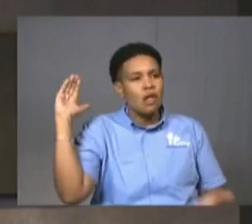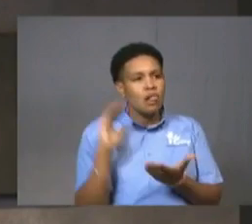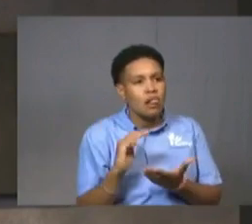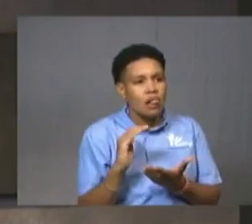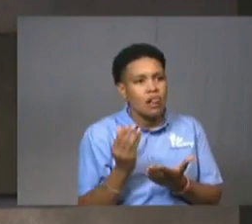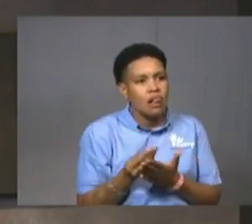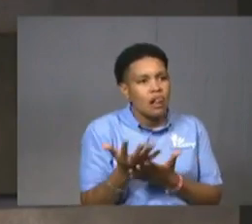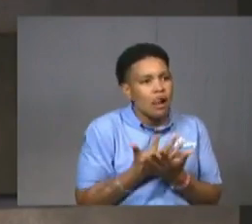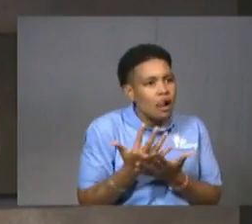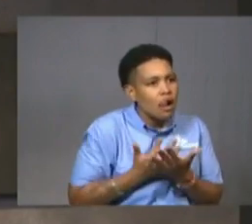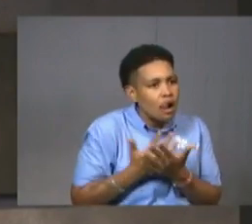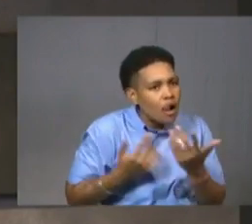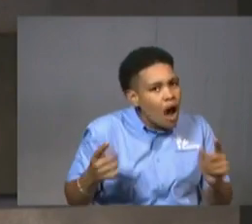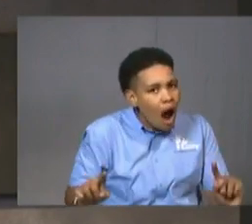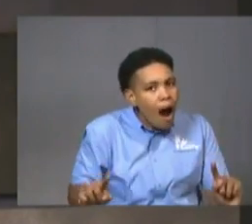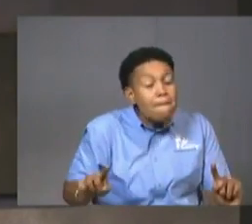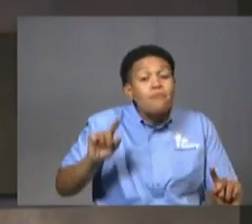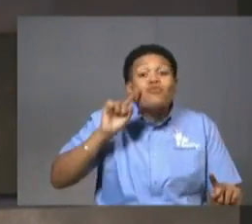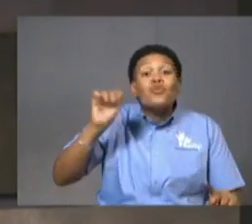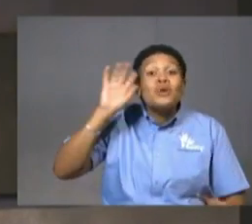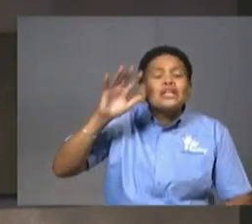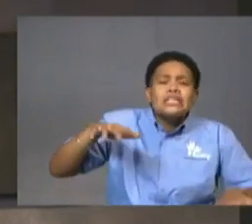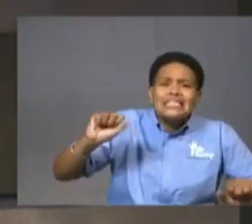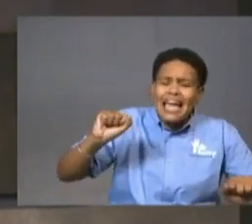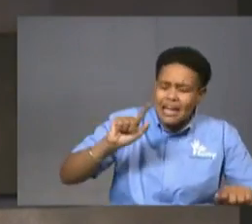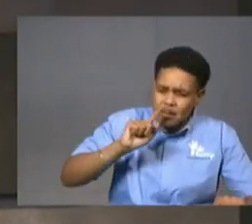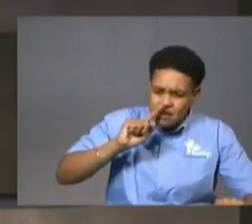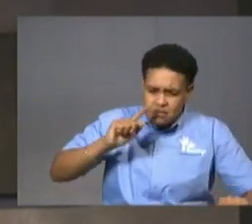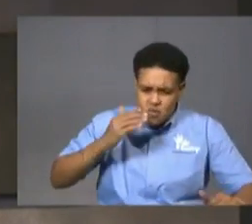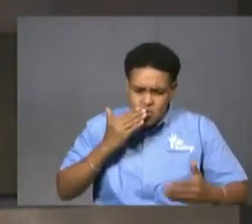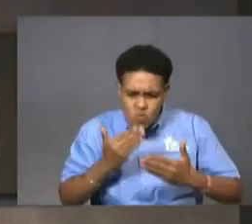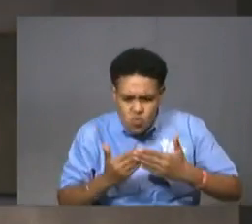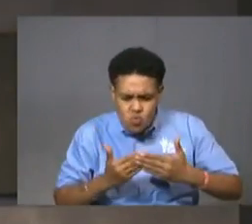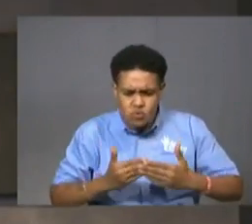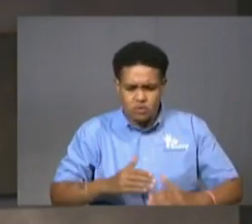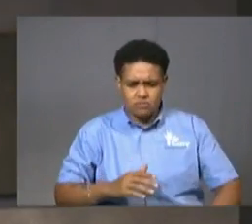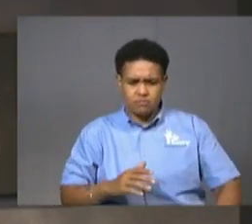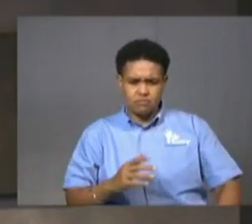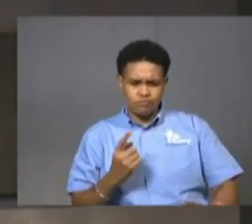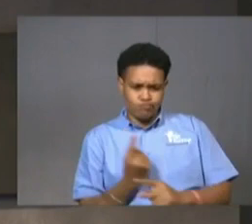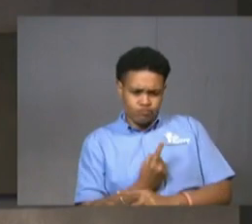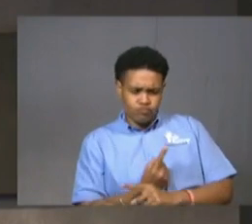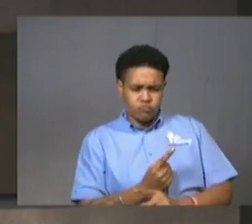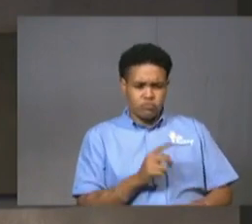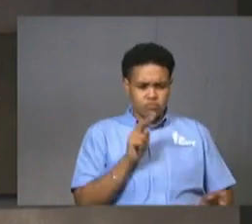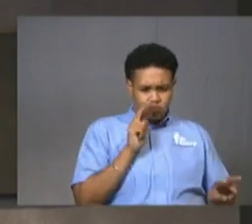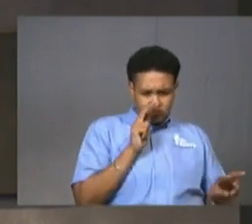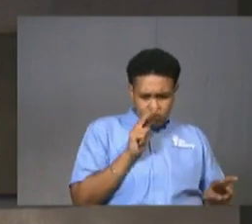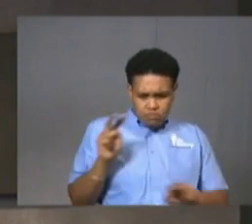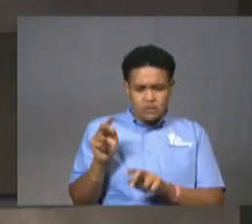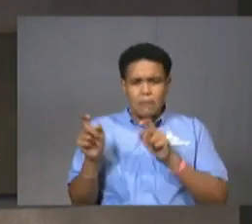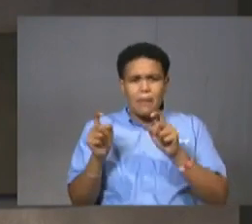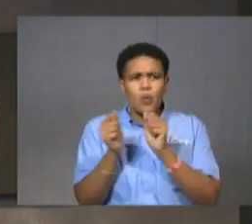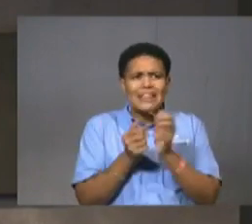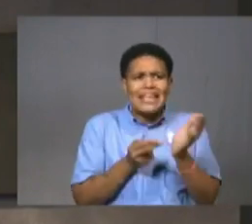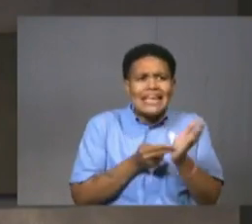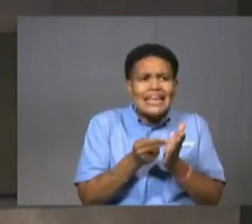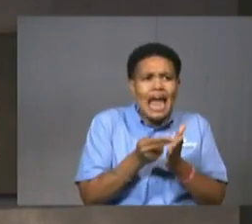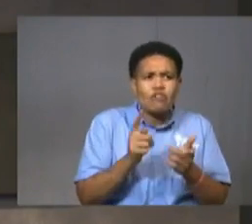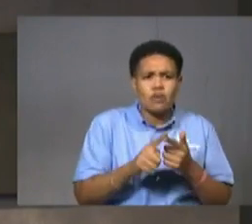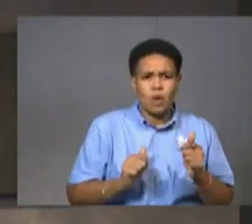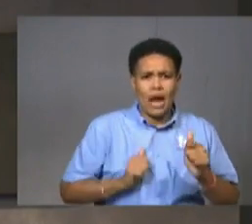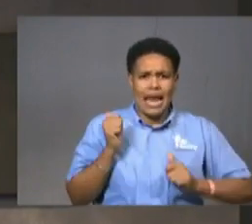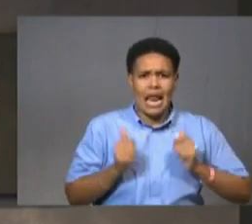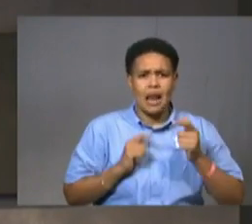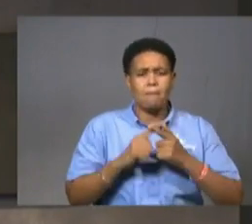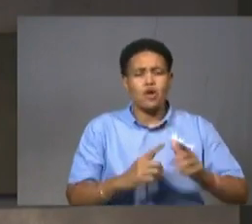going to take astute, careful management with integrity and diligence and a